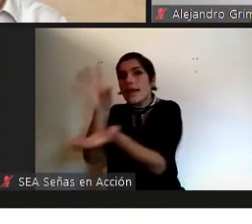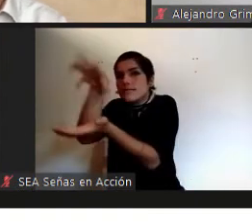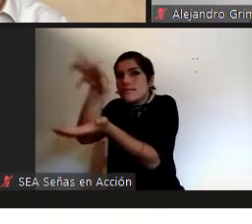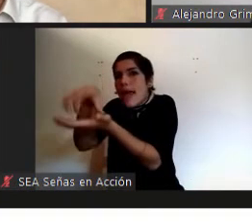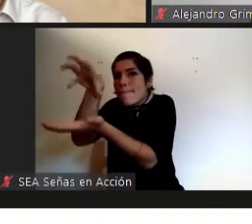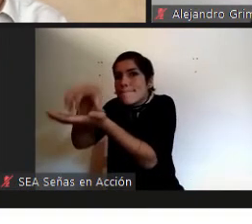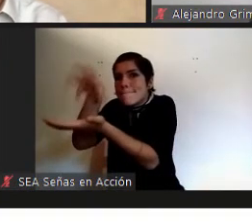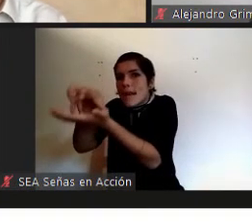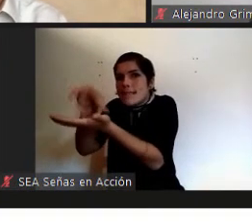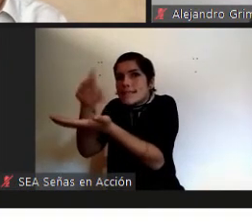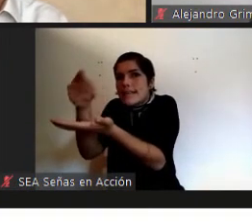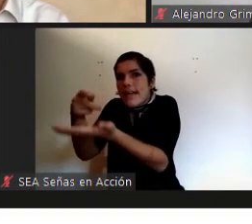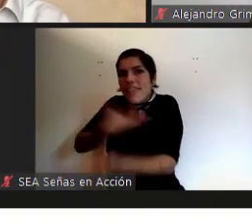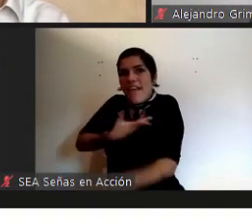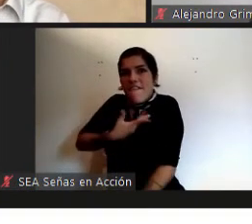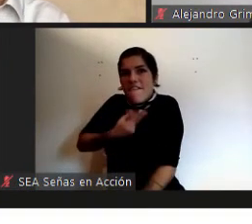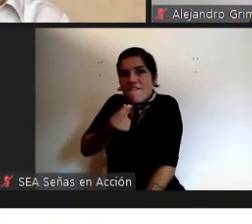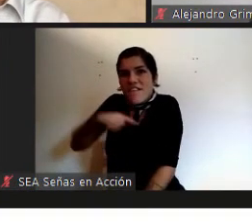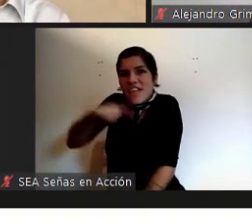the state, rather than having